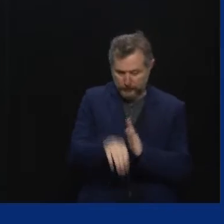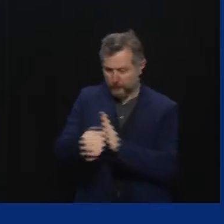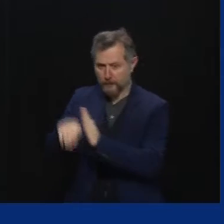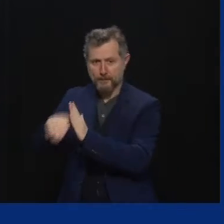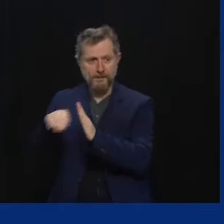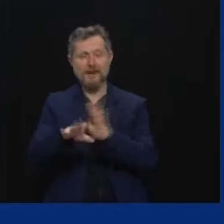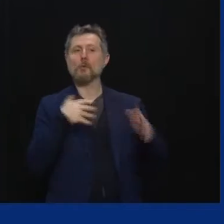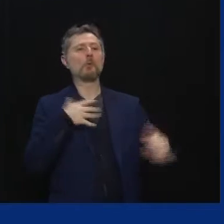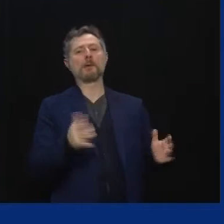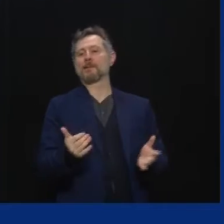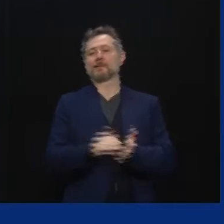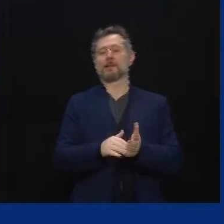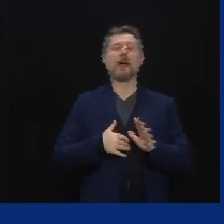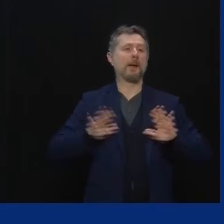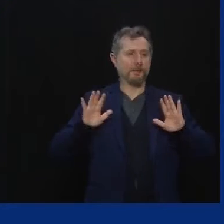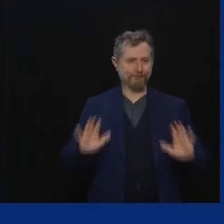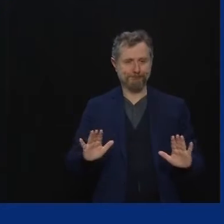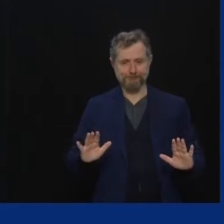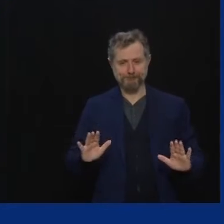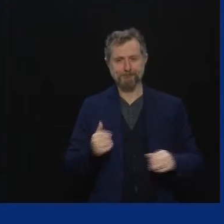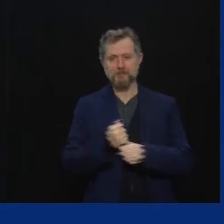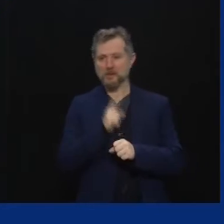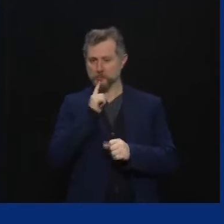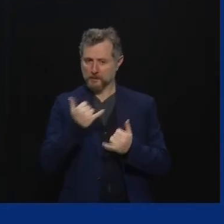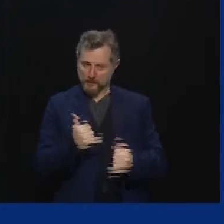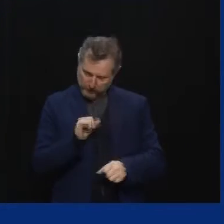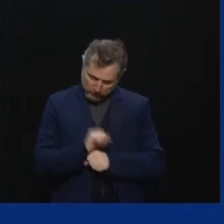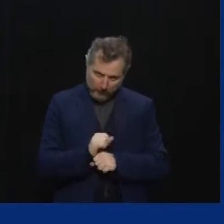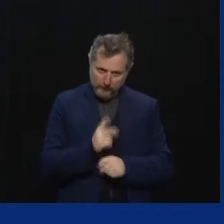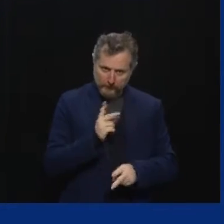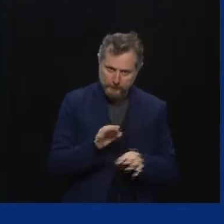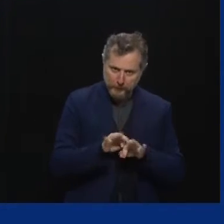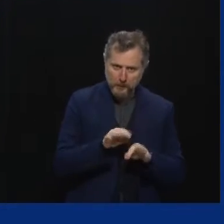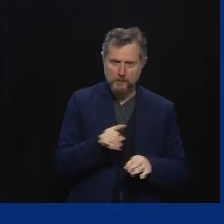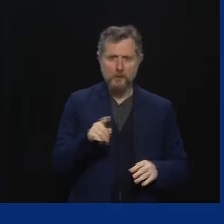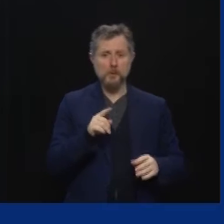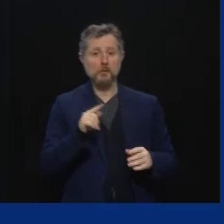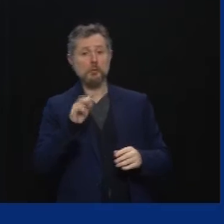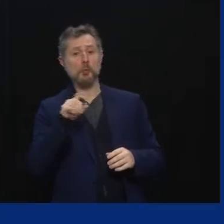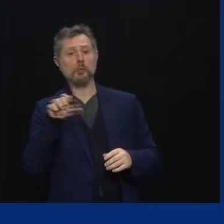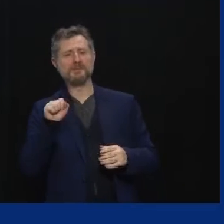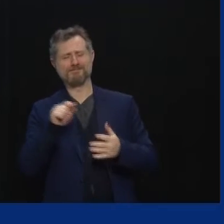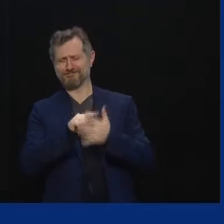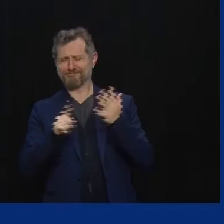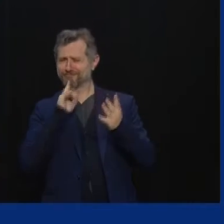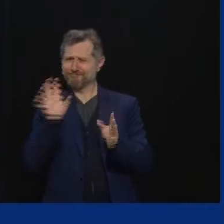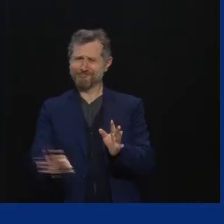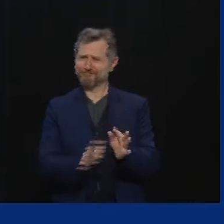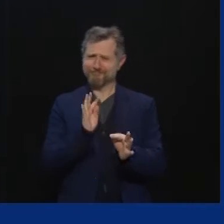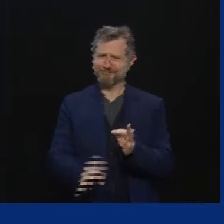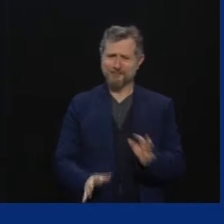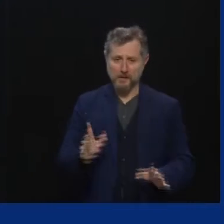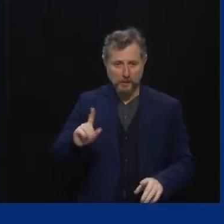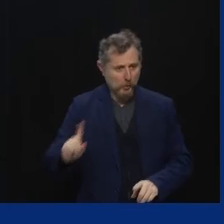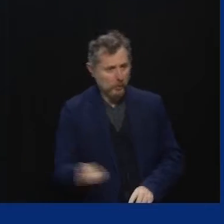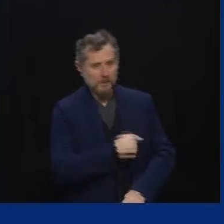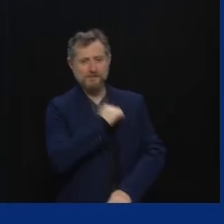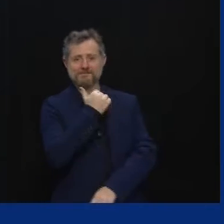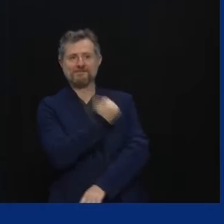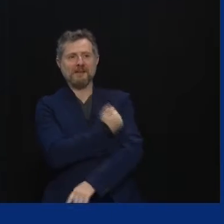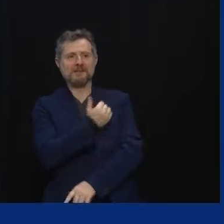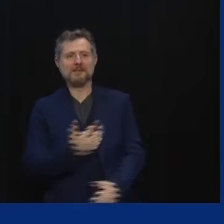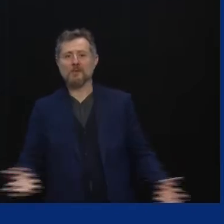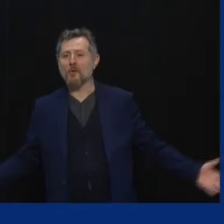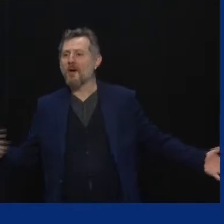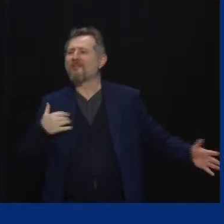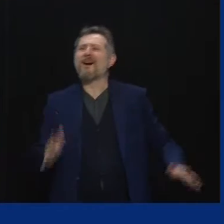now. We know the tools. The tools are so simple. It's the vaccination. It's widely available. Get the booster.